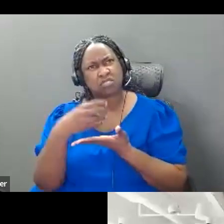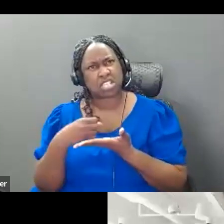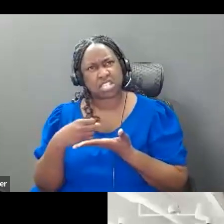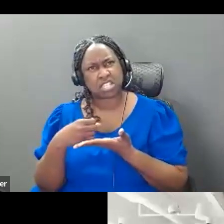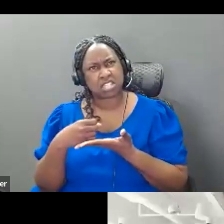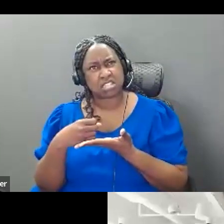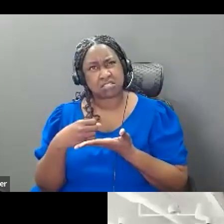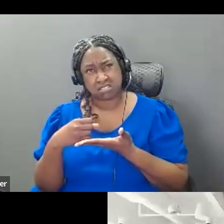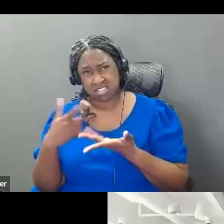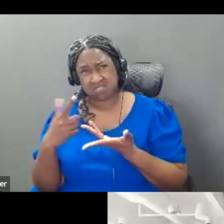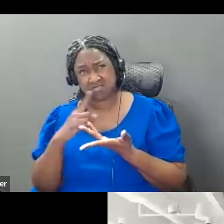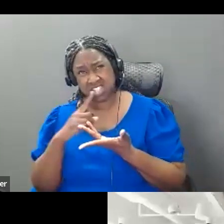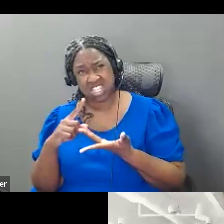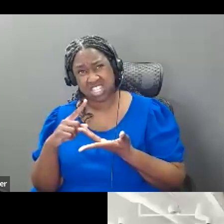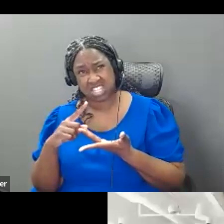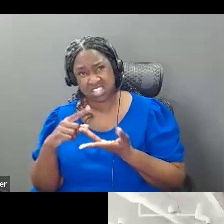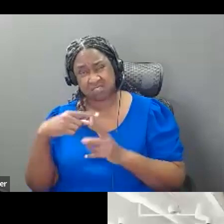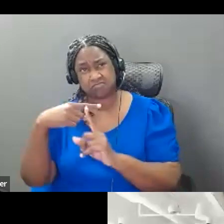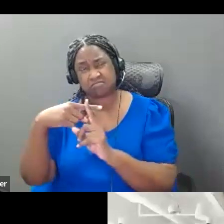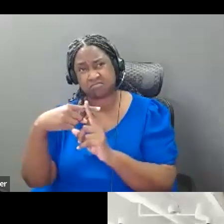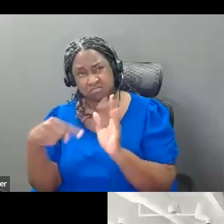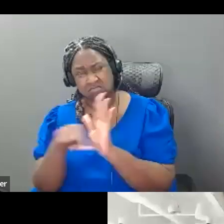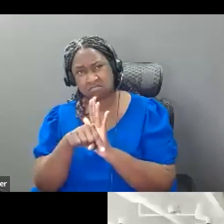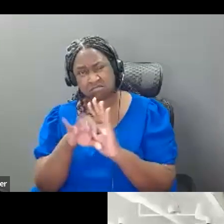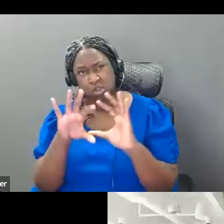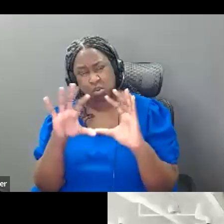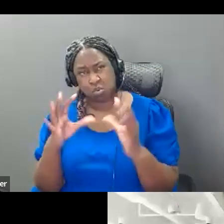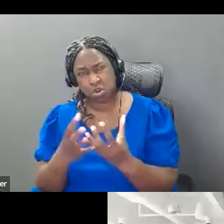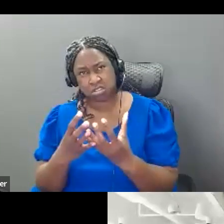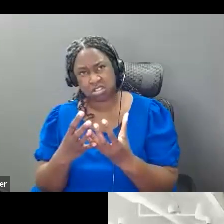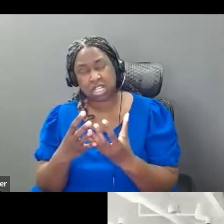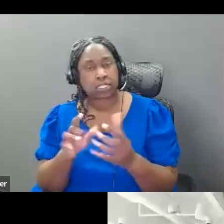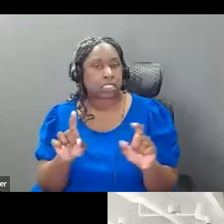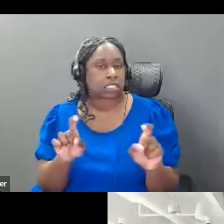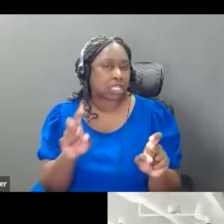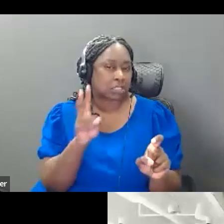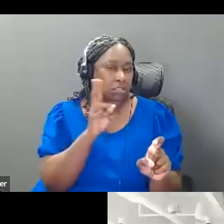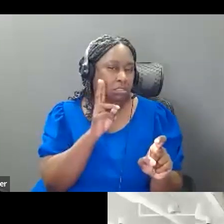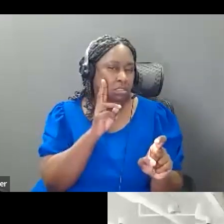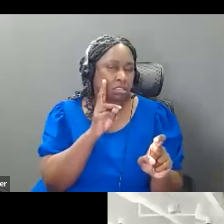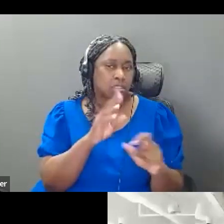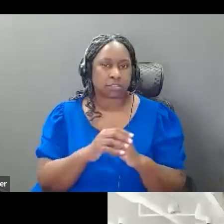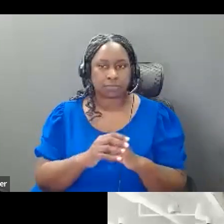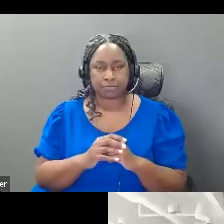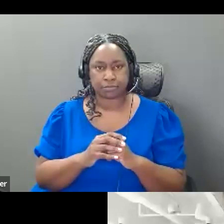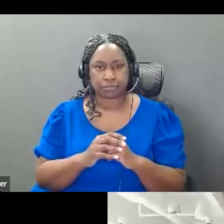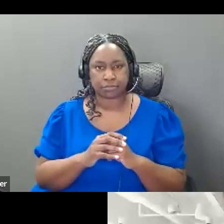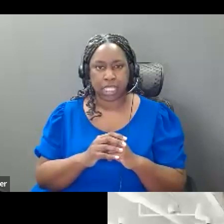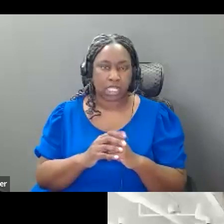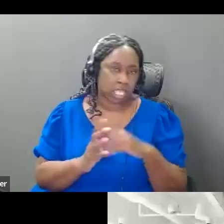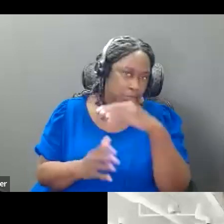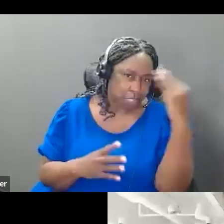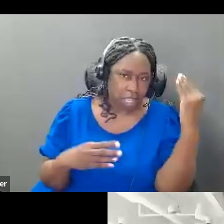or more good in the world, and be willing to test that. Now, that being said, it's not, black or white.